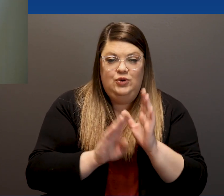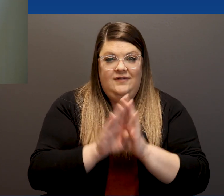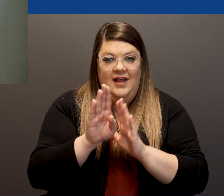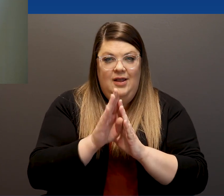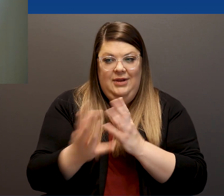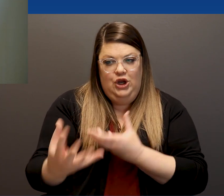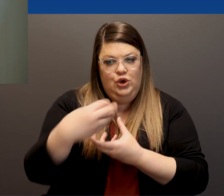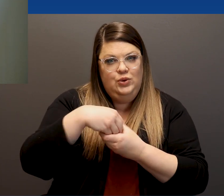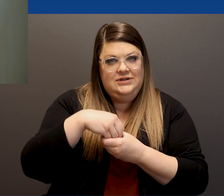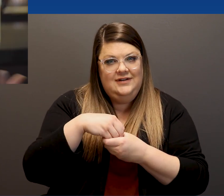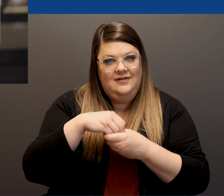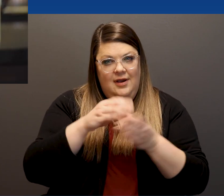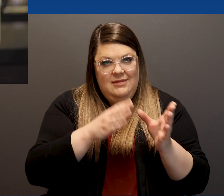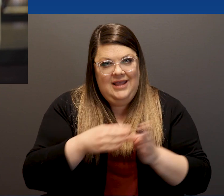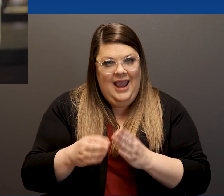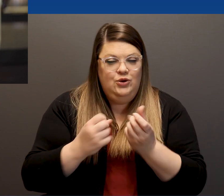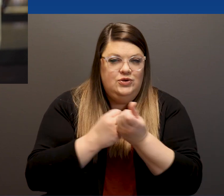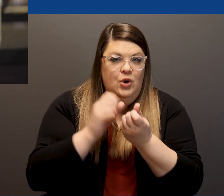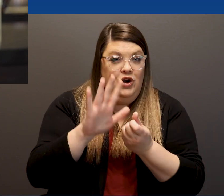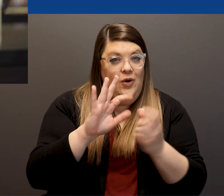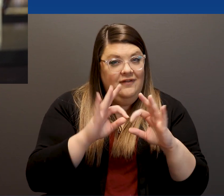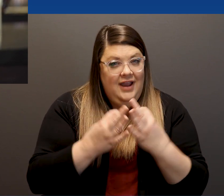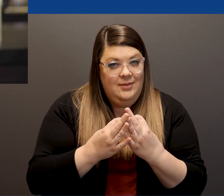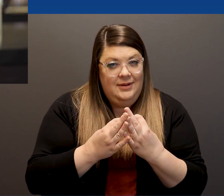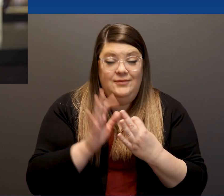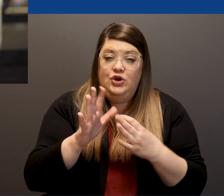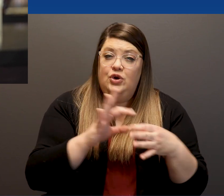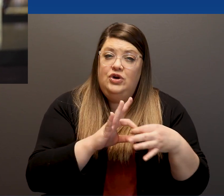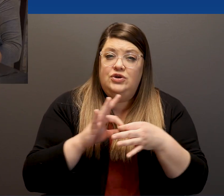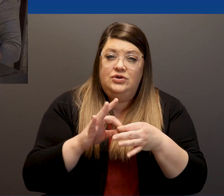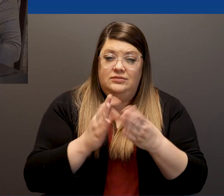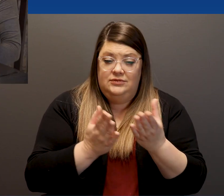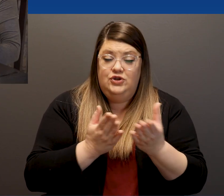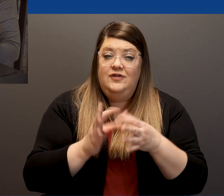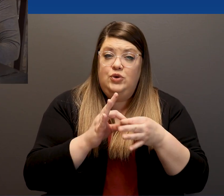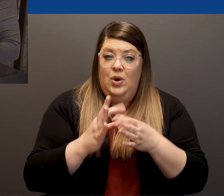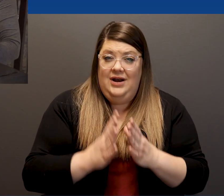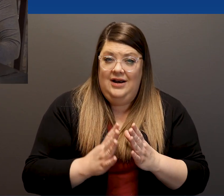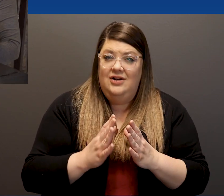family. Your service coordinator is your navigator through your